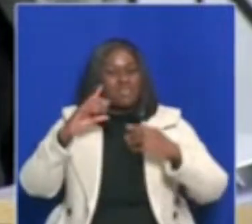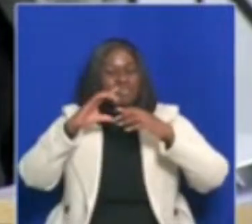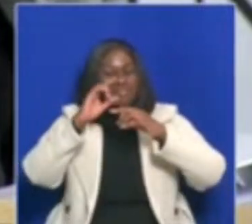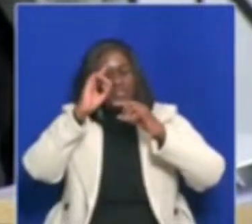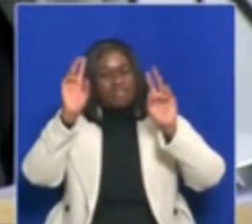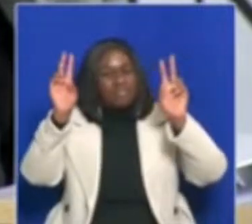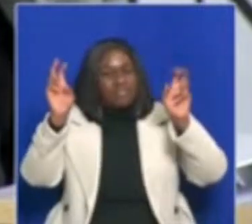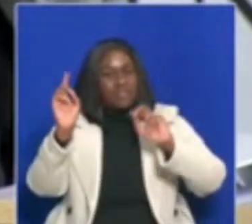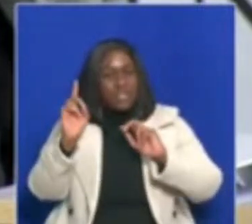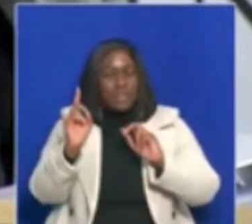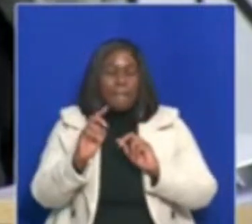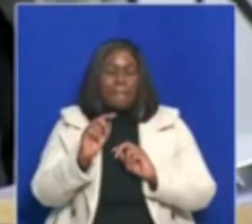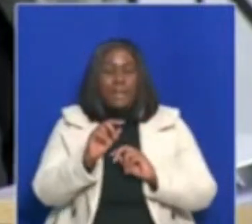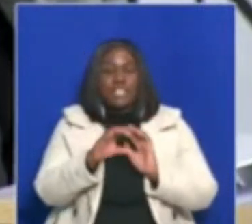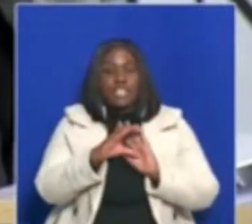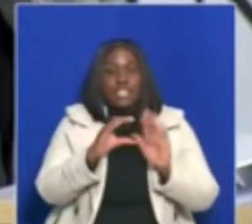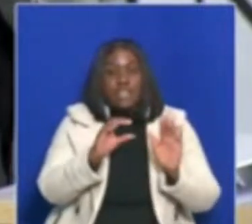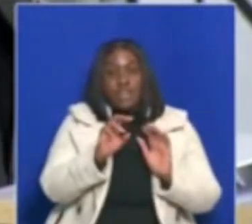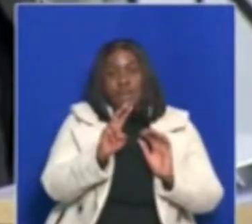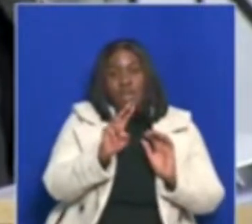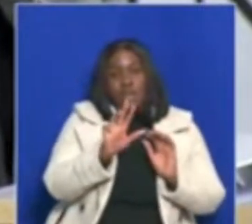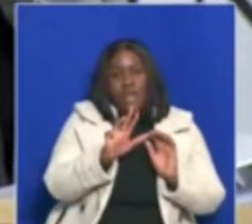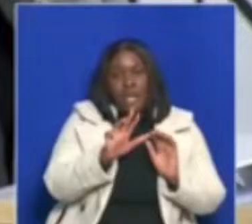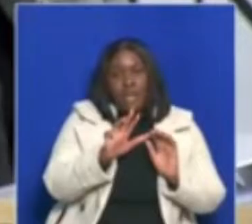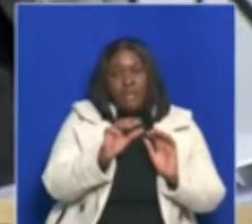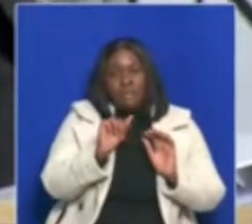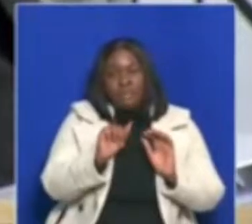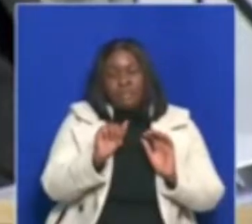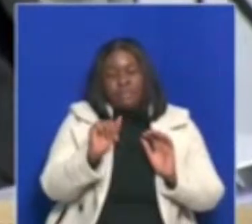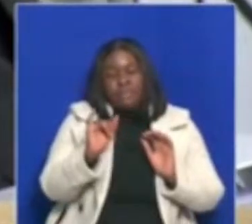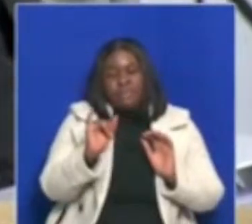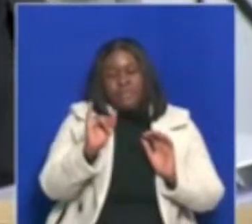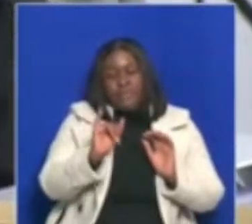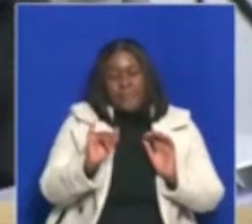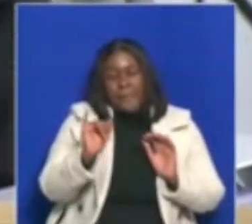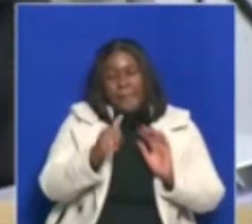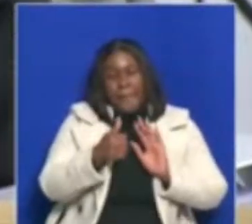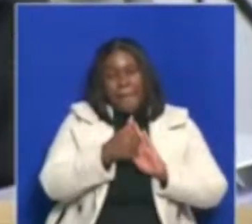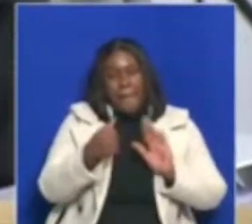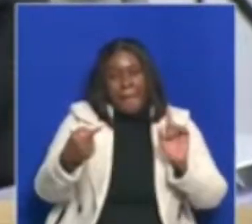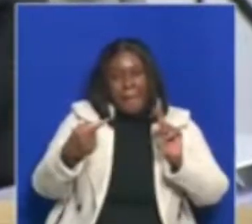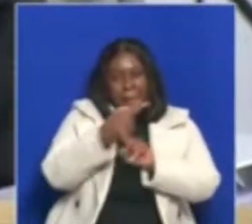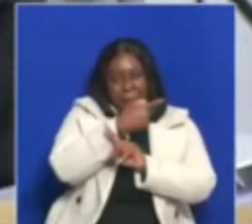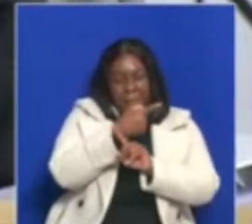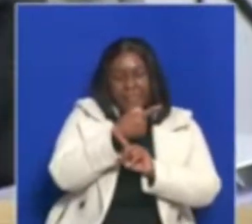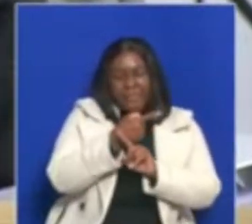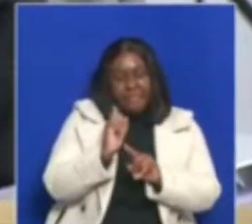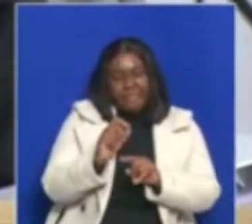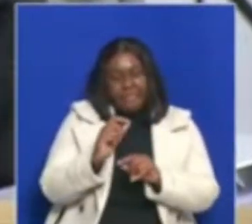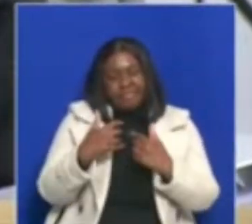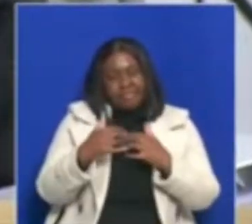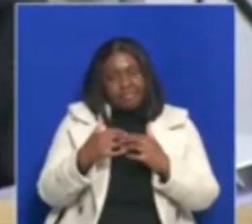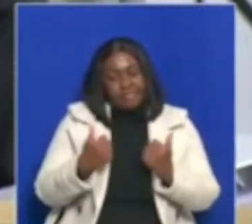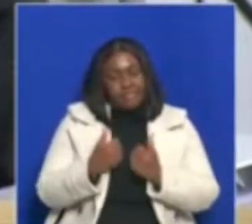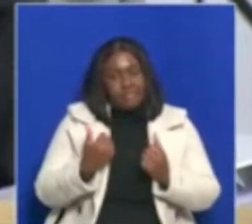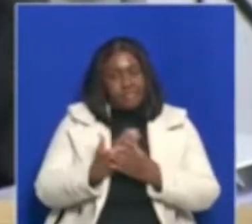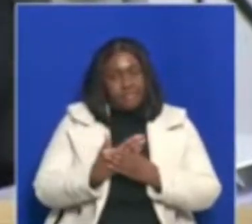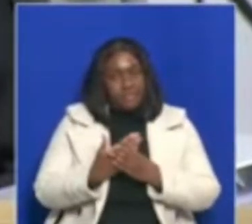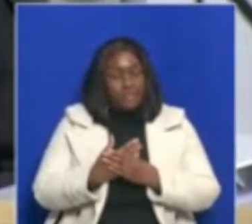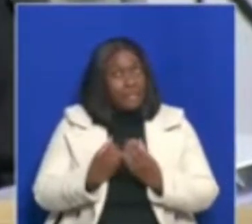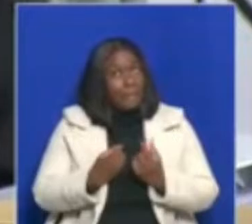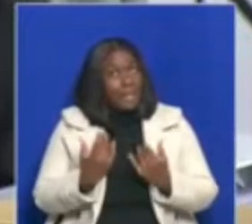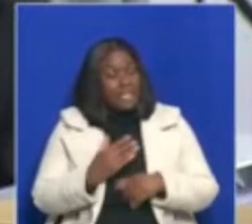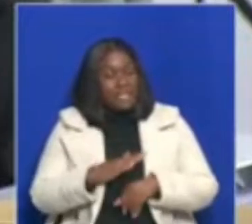29 of the IPED Act. Chair, in many of those cases, the SPP declined to